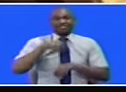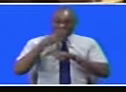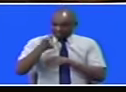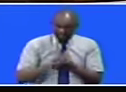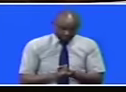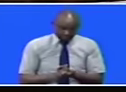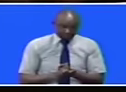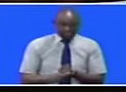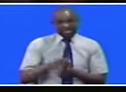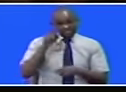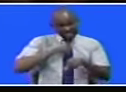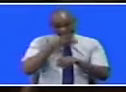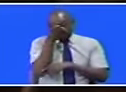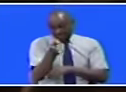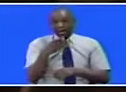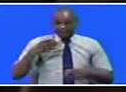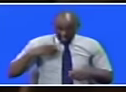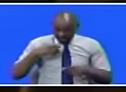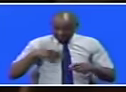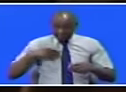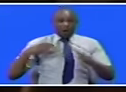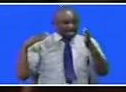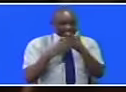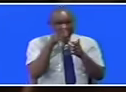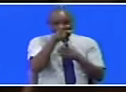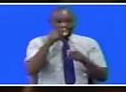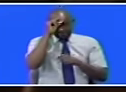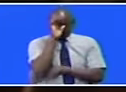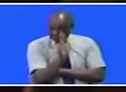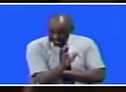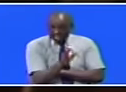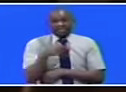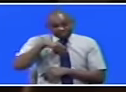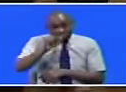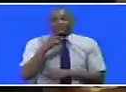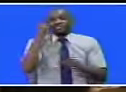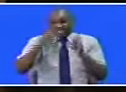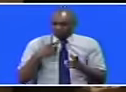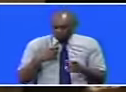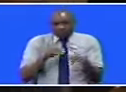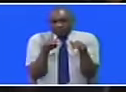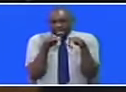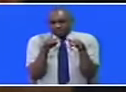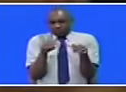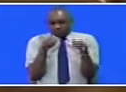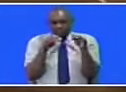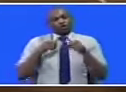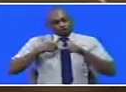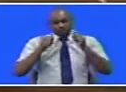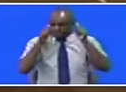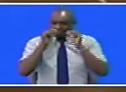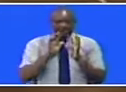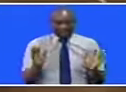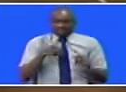giant screen. Meanwhile, dissidents have kept a low profile during the commemorations, calling off regular protests, although